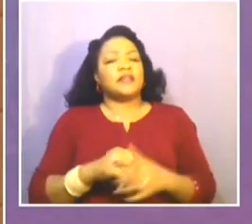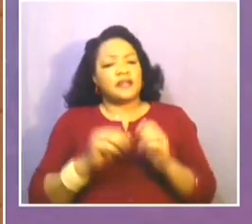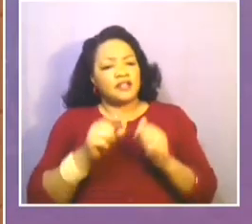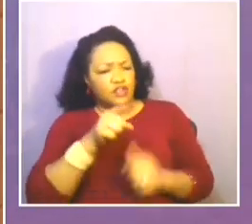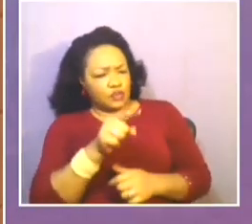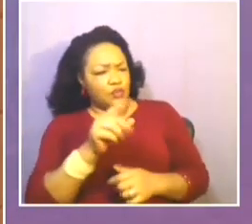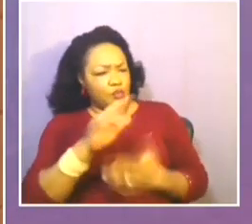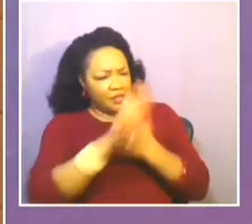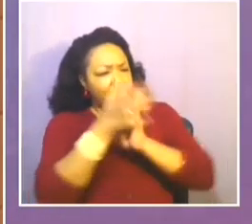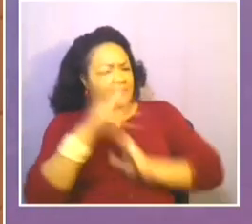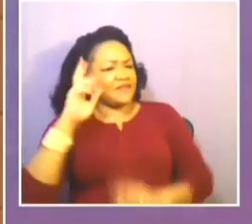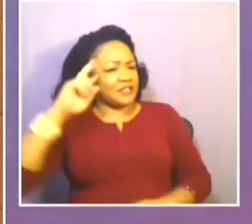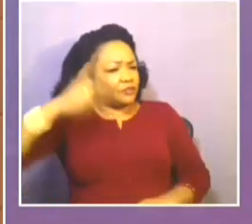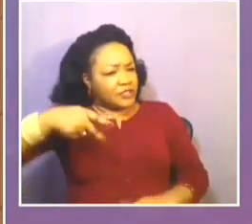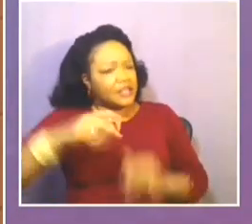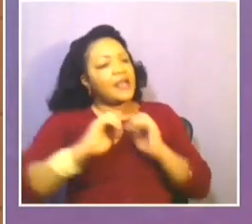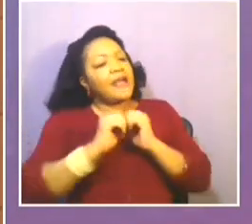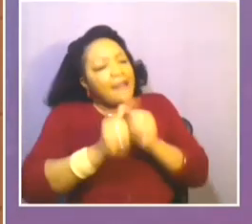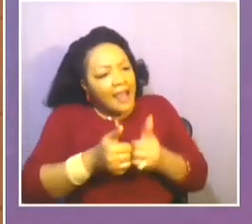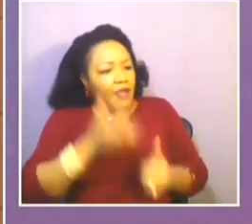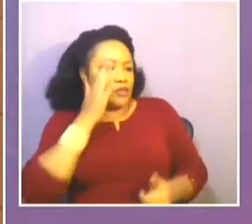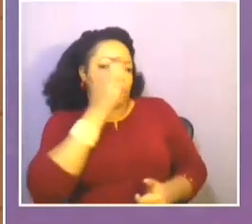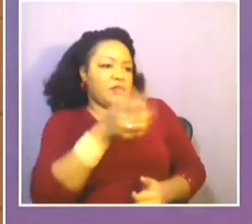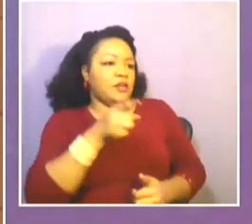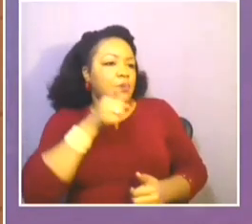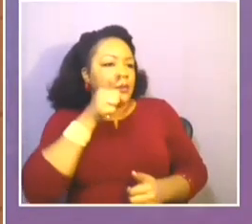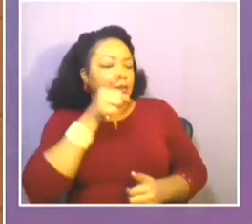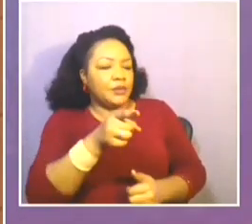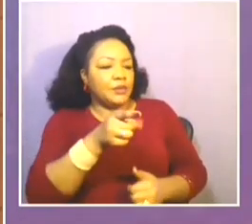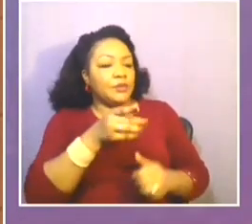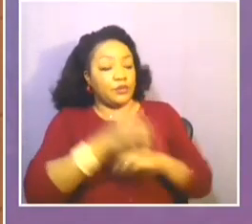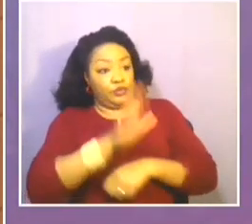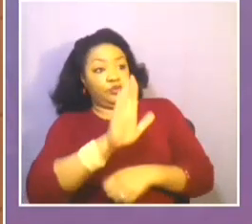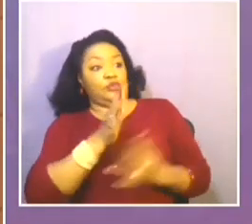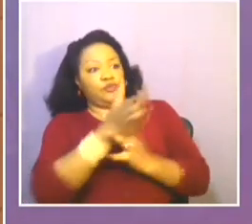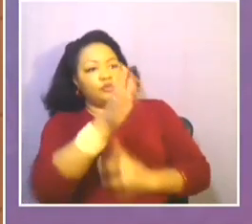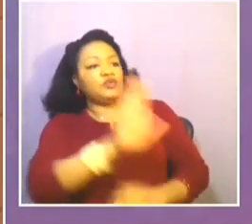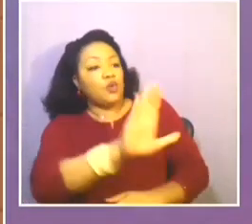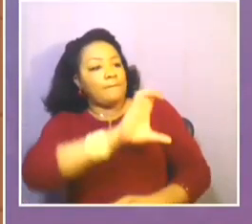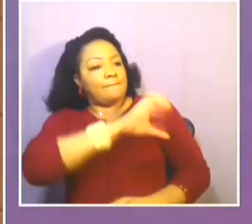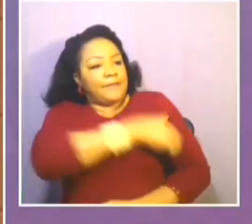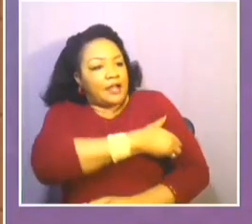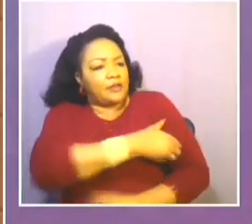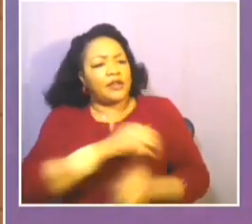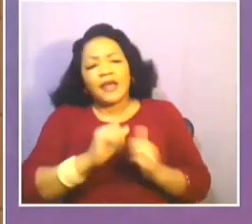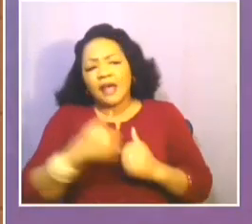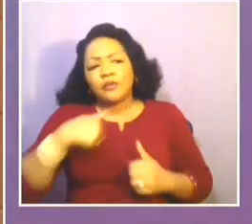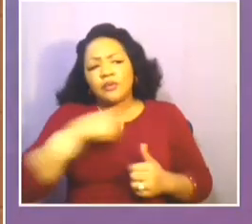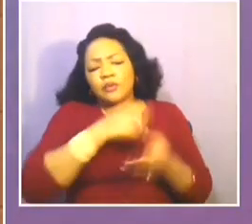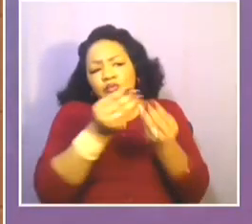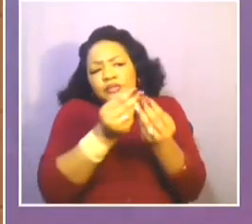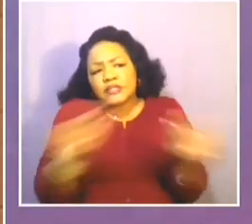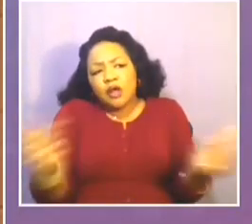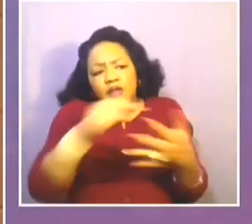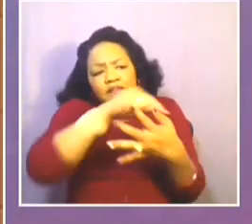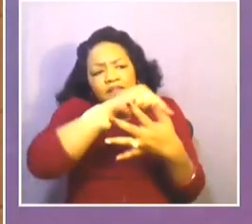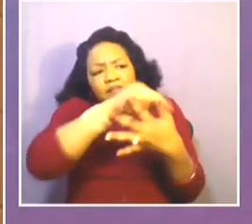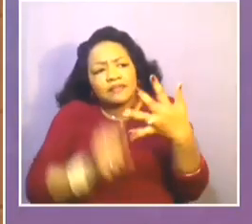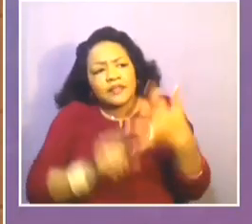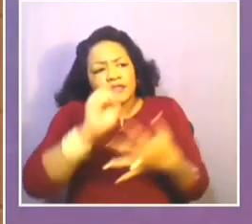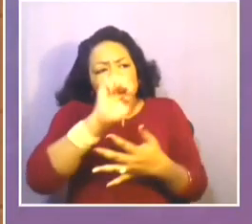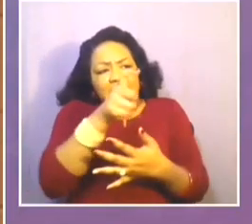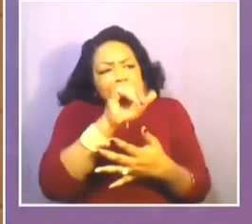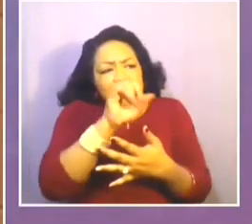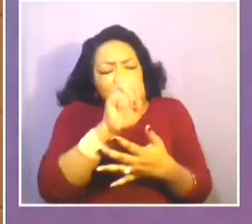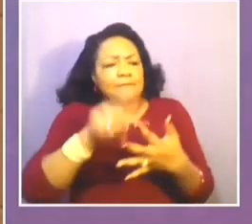whether through policy or just through the powers that you know that you can advocate on, how will we resolve these injustices for the black community